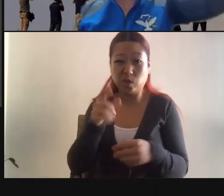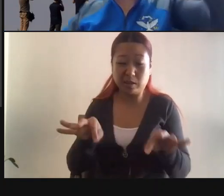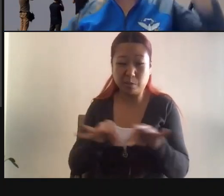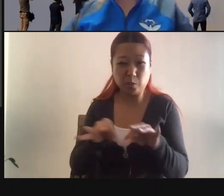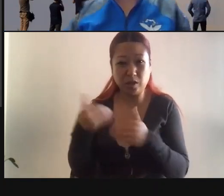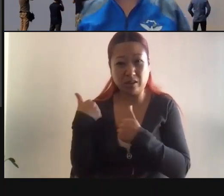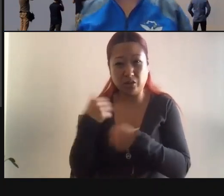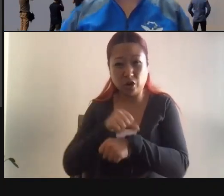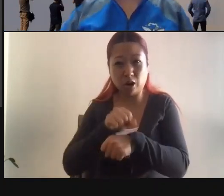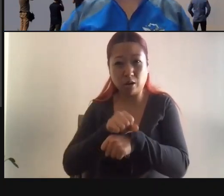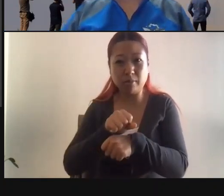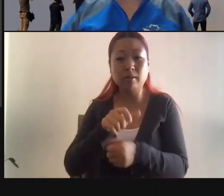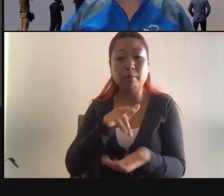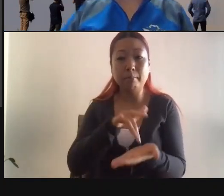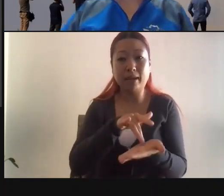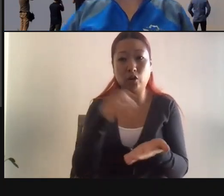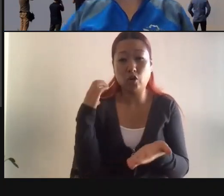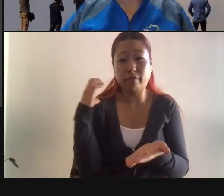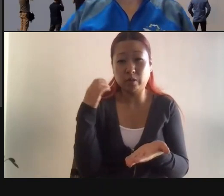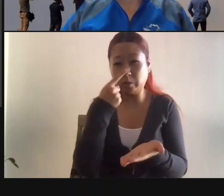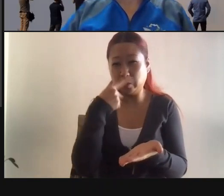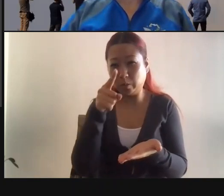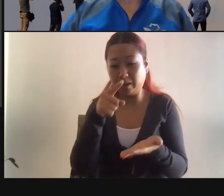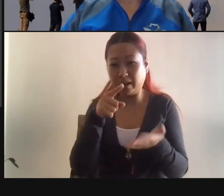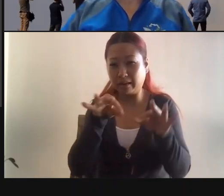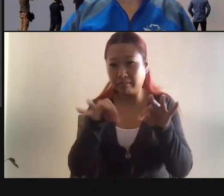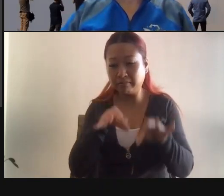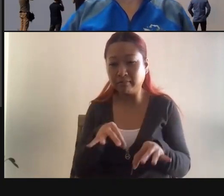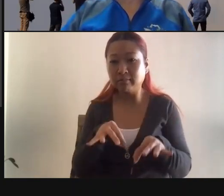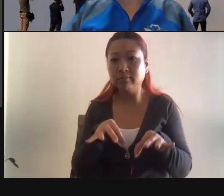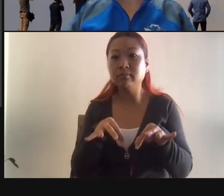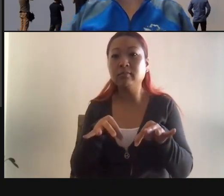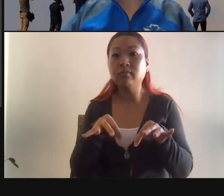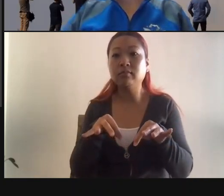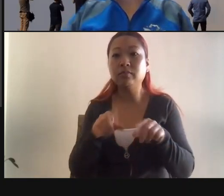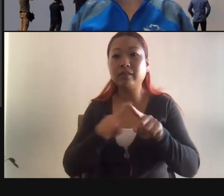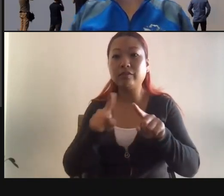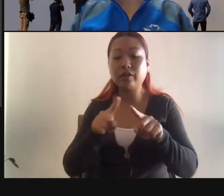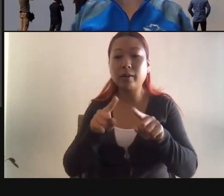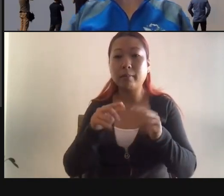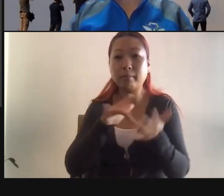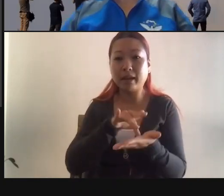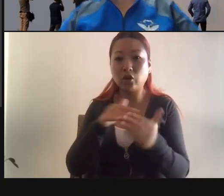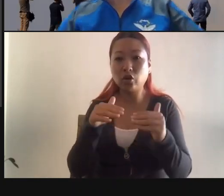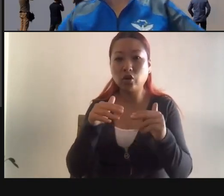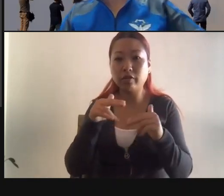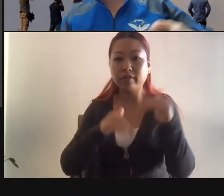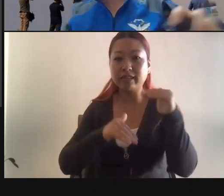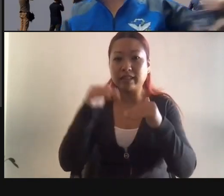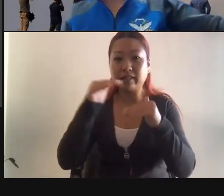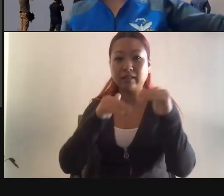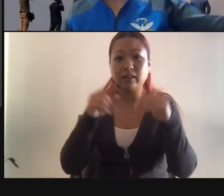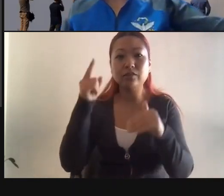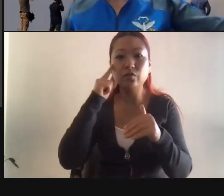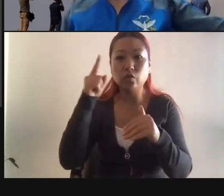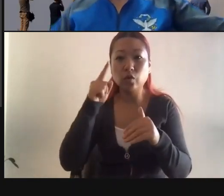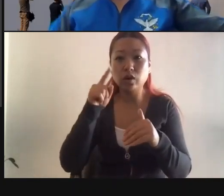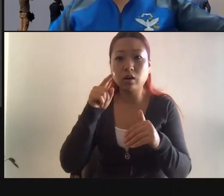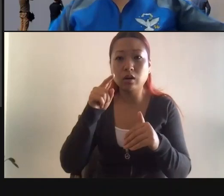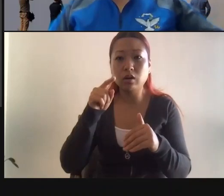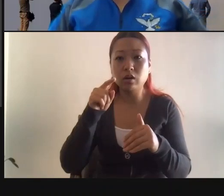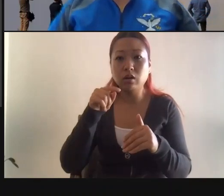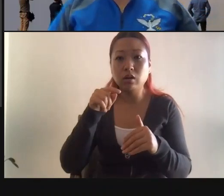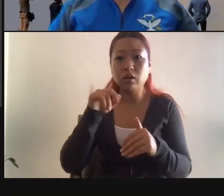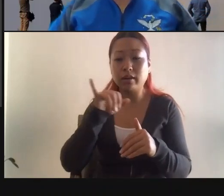medical officer. Could you tell us a little bit about the level of medical facilities on the International Space Station? And are